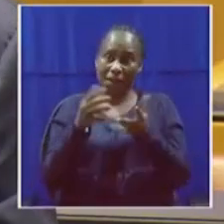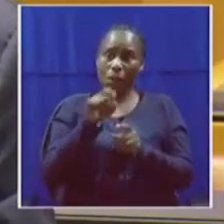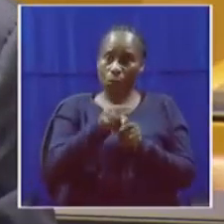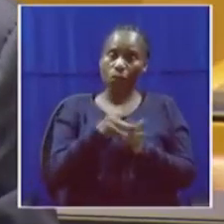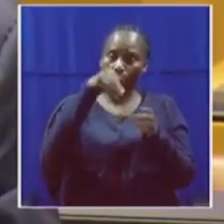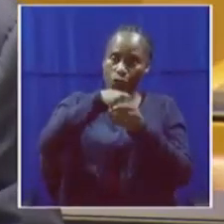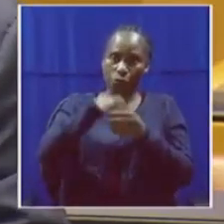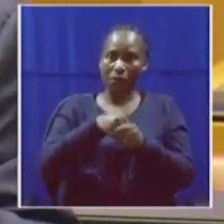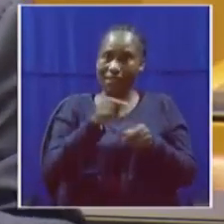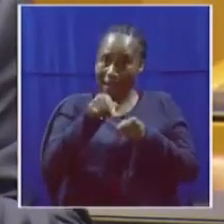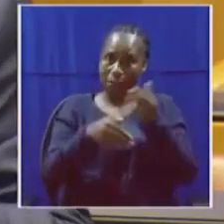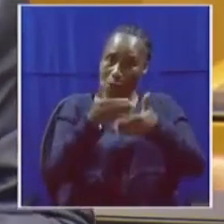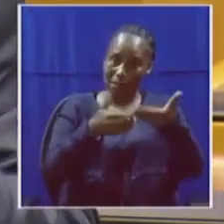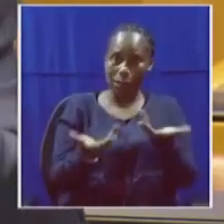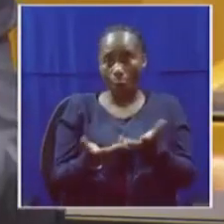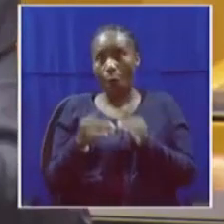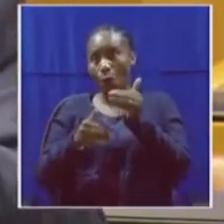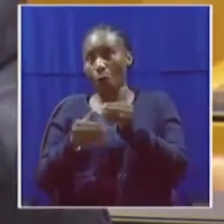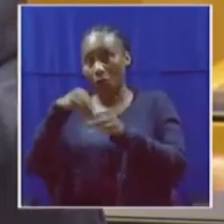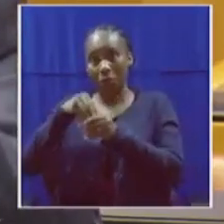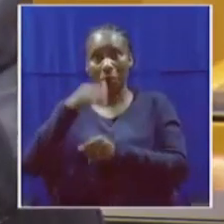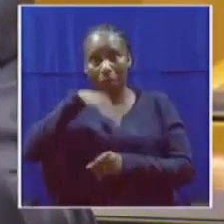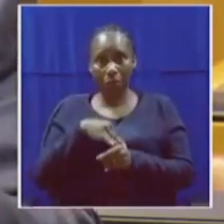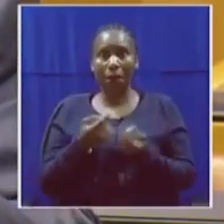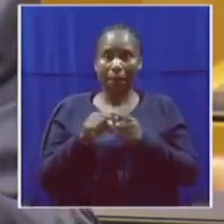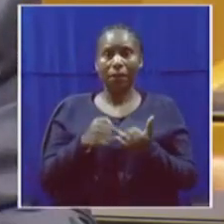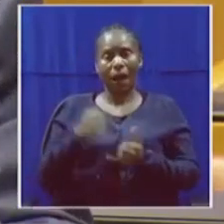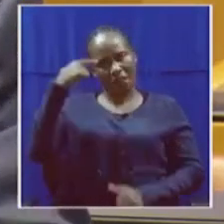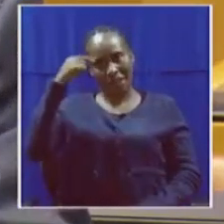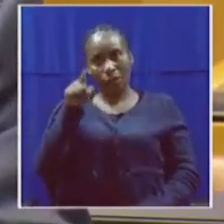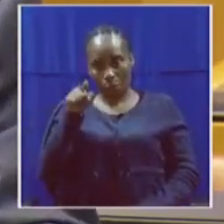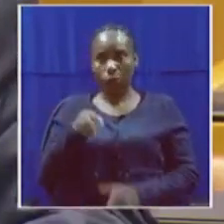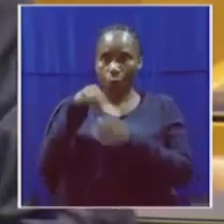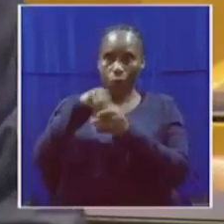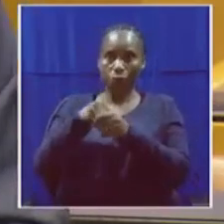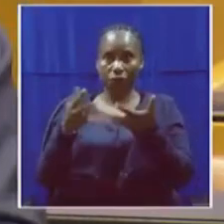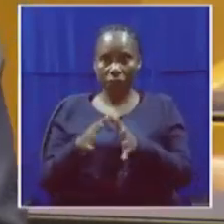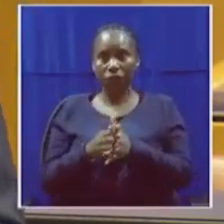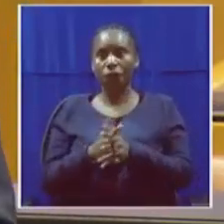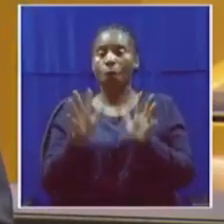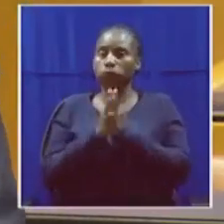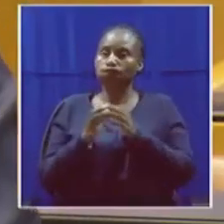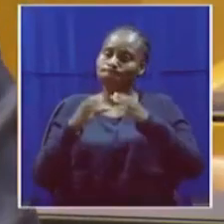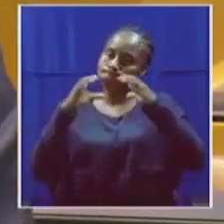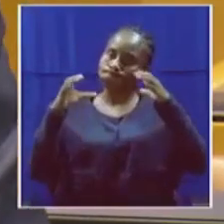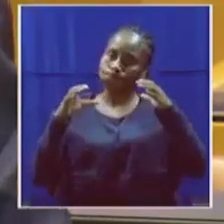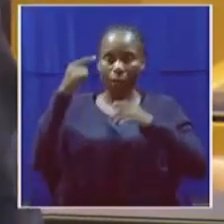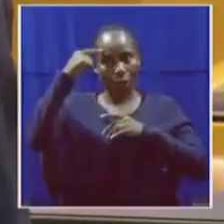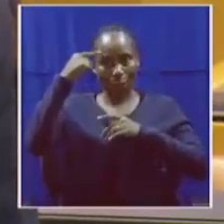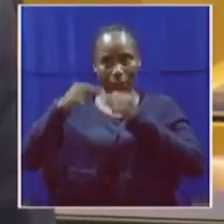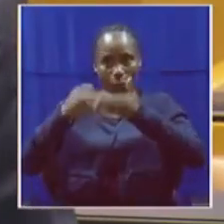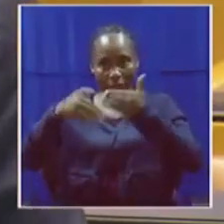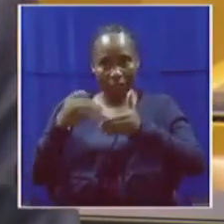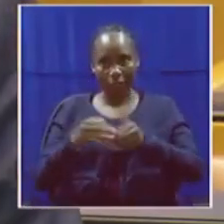may not. But I think they probably contributed to enriching the thought process. Now, there were only 3